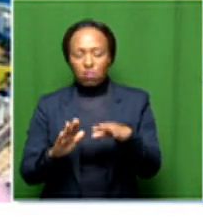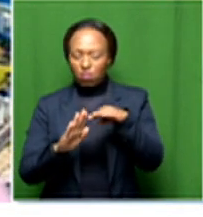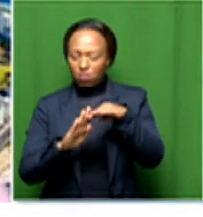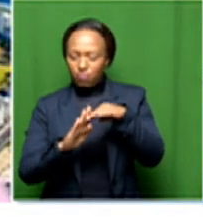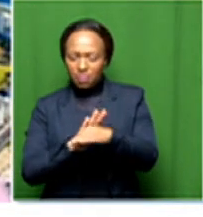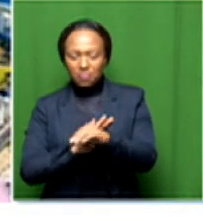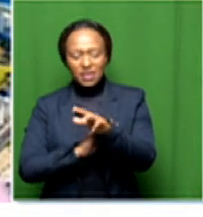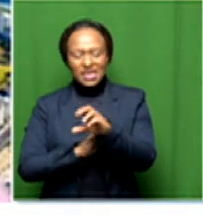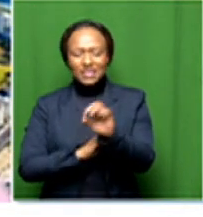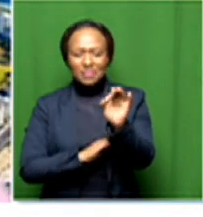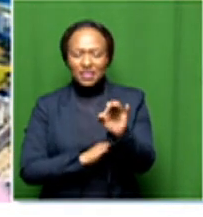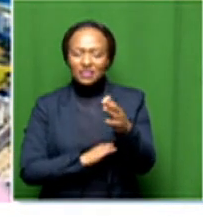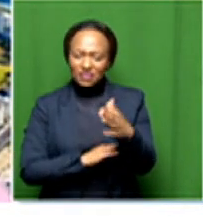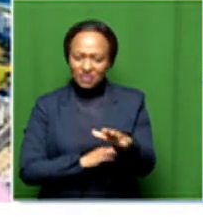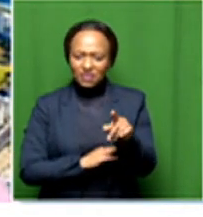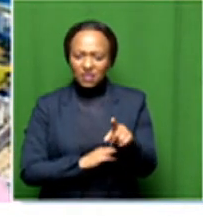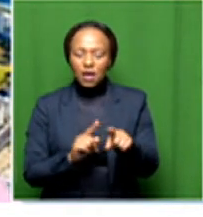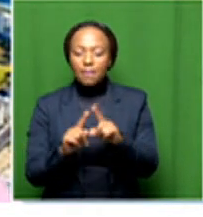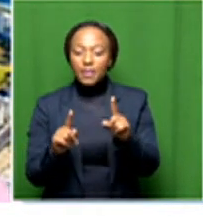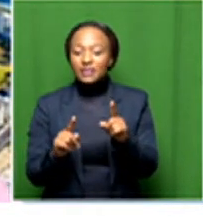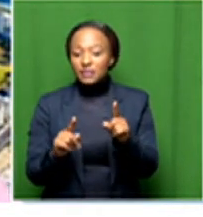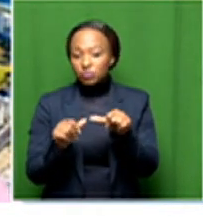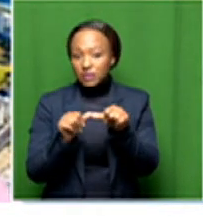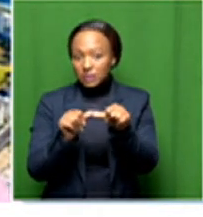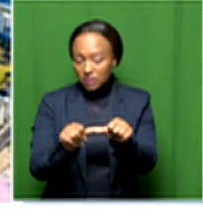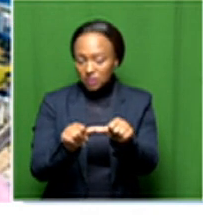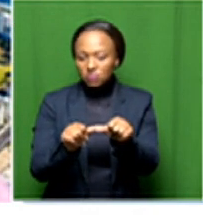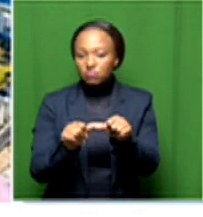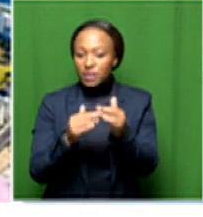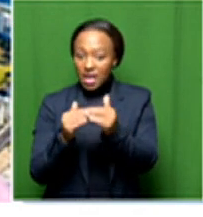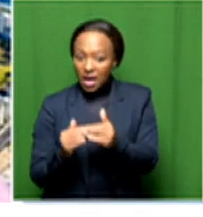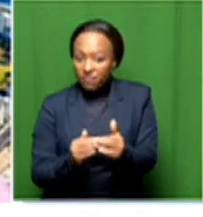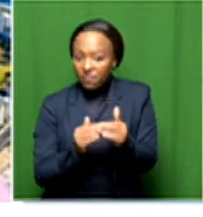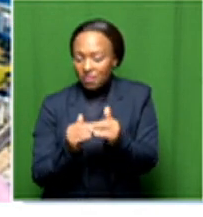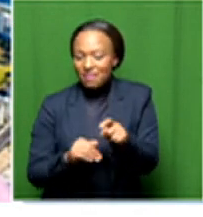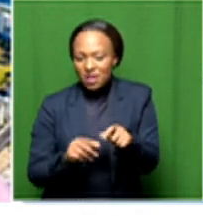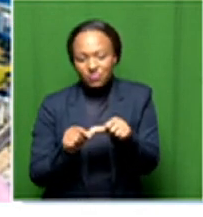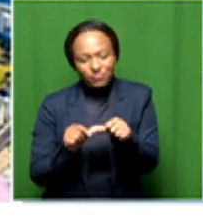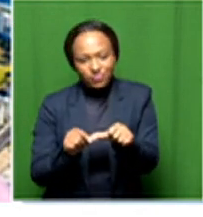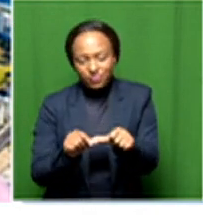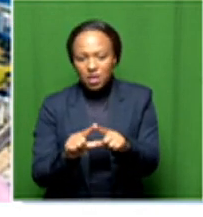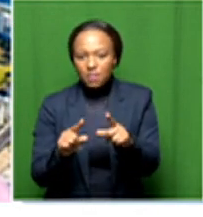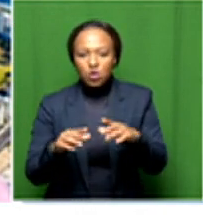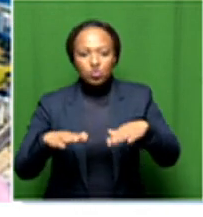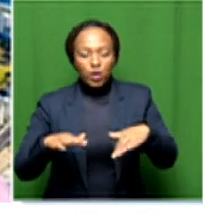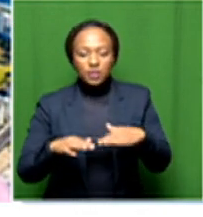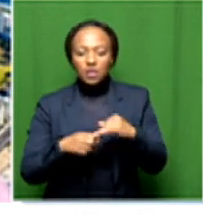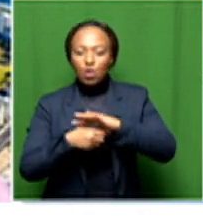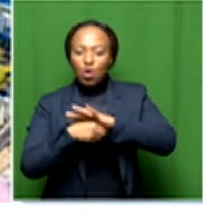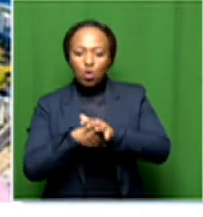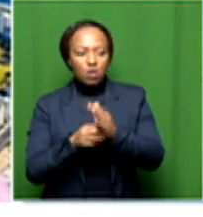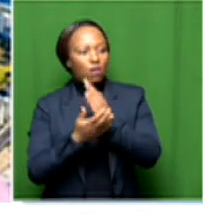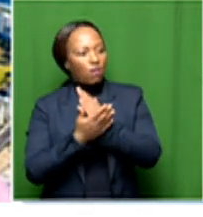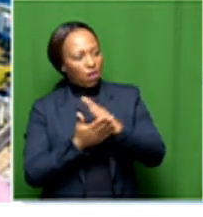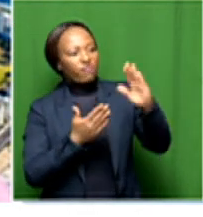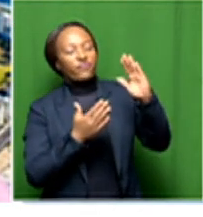almost 90%. But I think we need to be vigilant and we need to be cautious. We haven't gotten rid of the virus completely